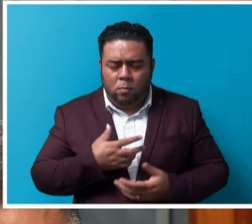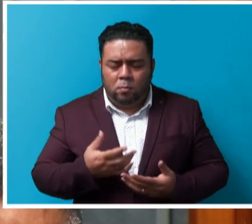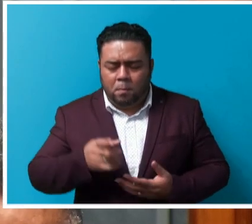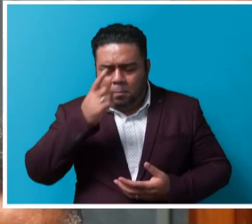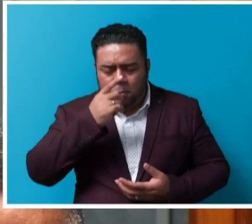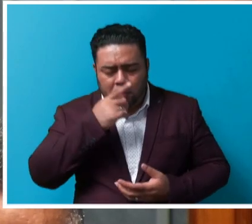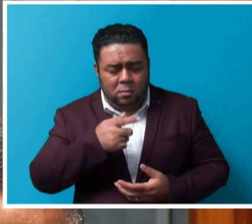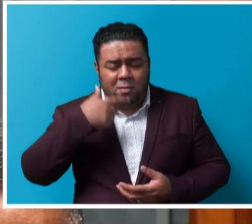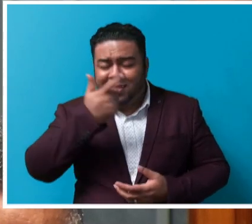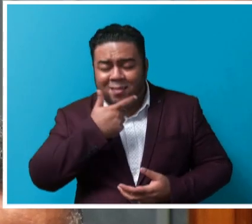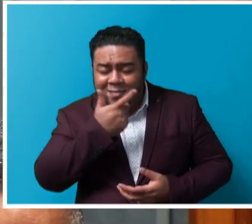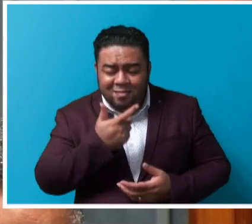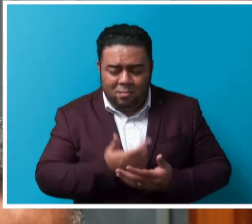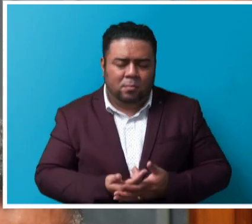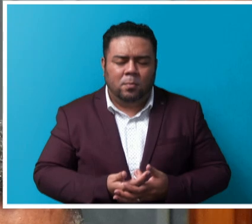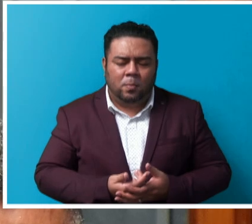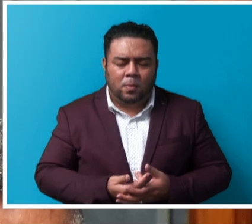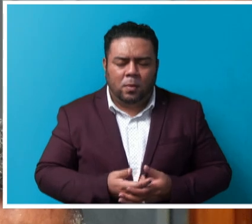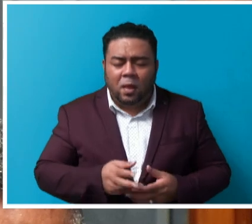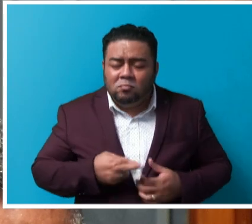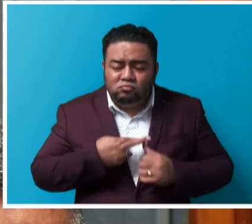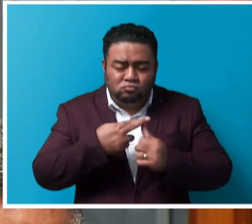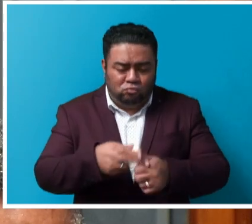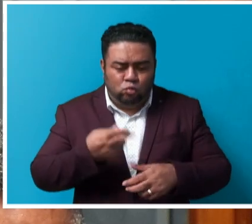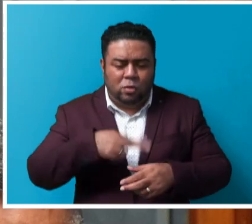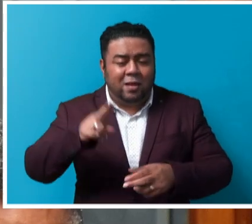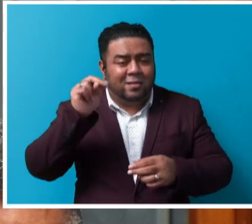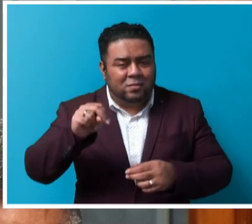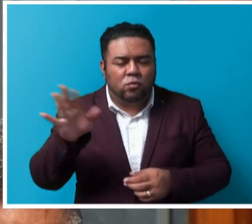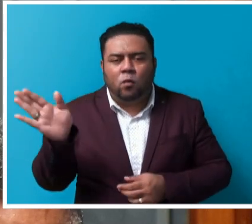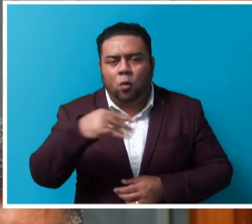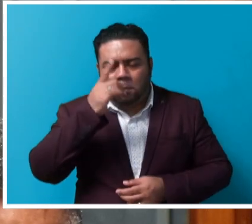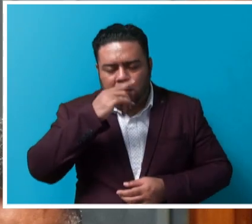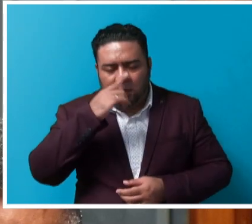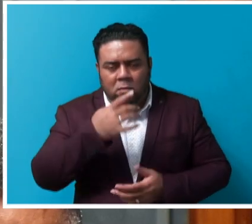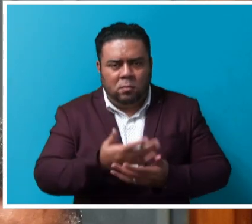people-centered, and responsive to the needs of all Fijians.